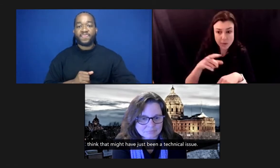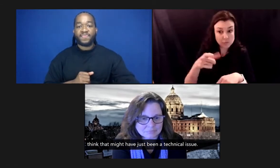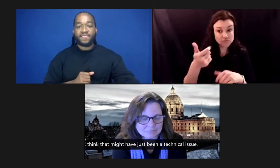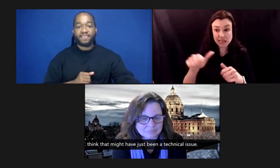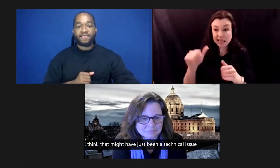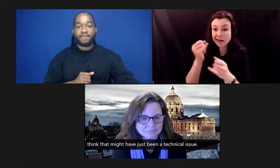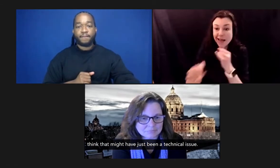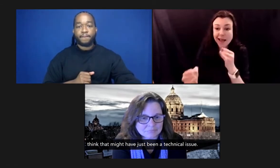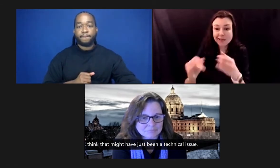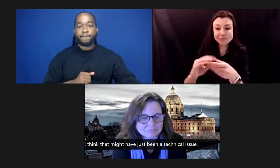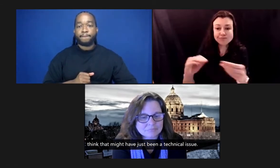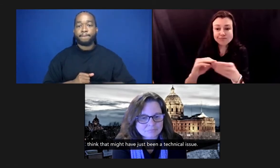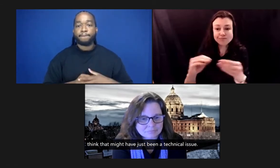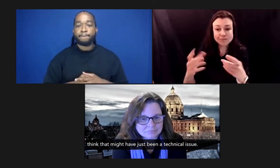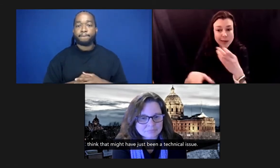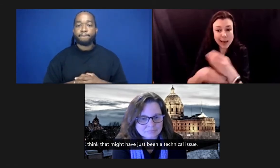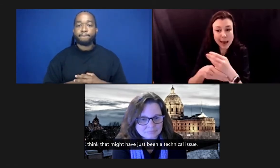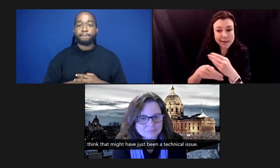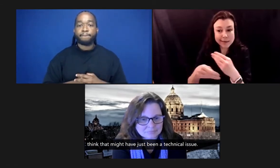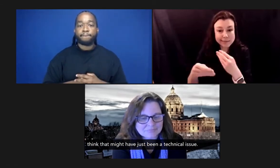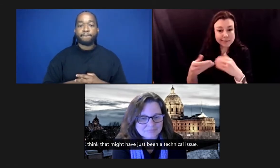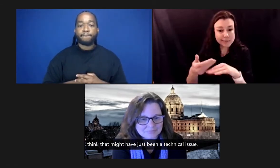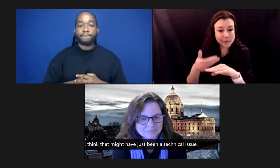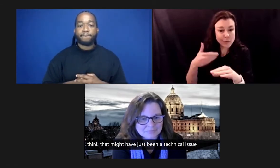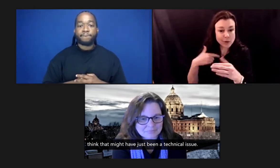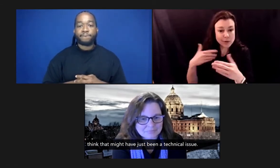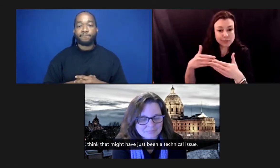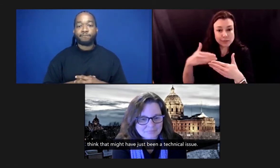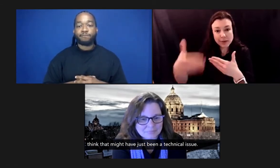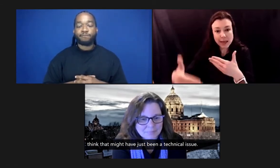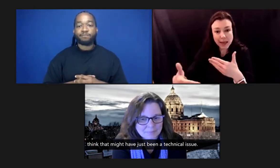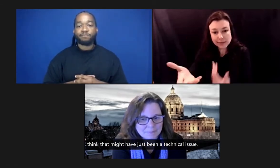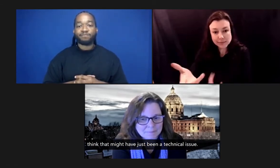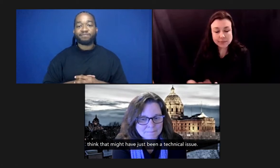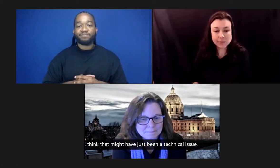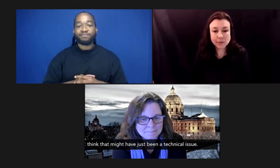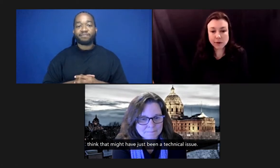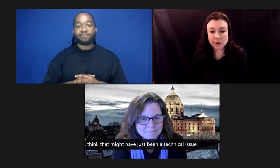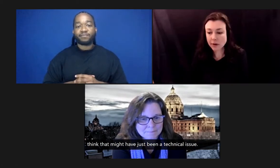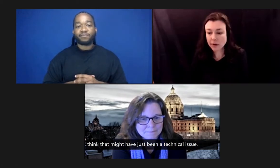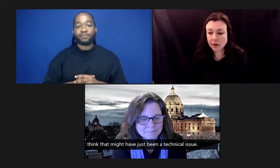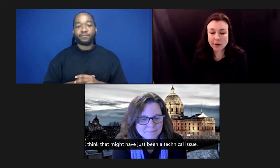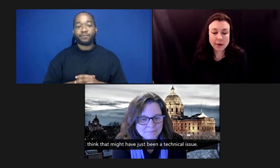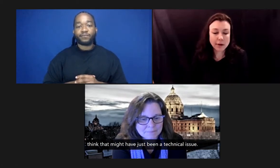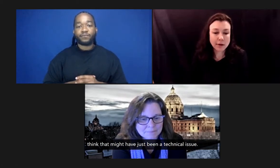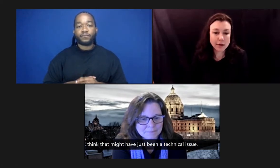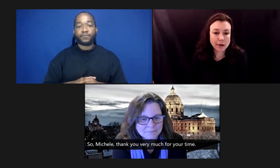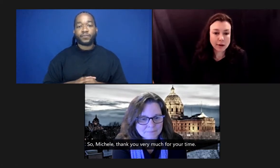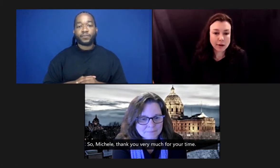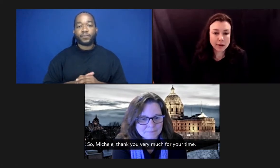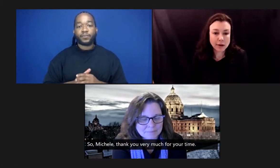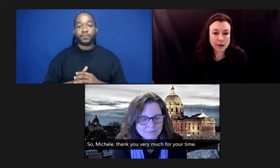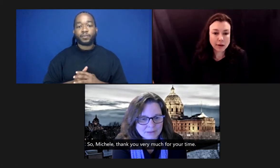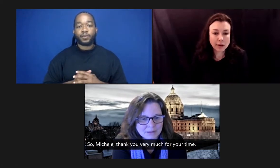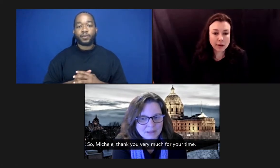So, Michelle, thank you very much for your time. Any final comments that you want to make before we move on to the next one?